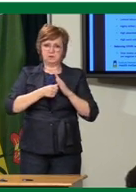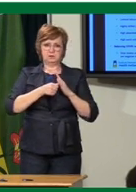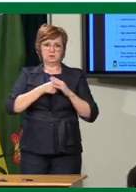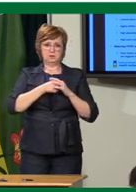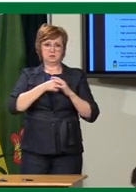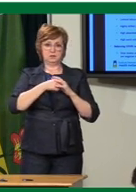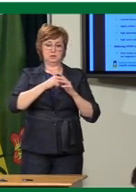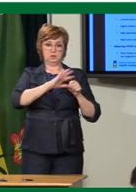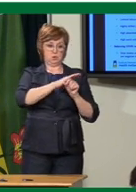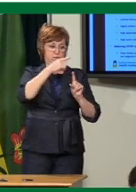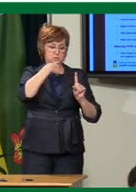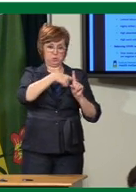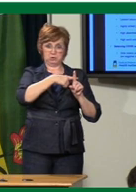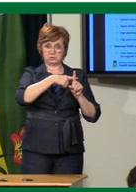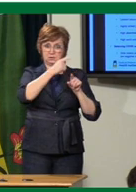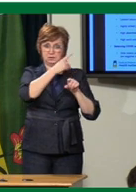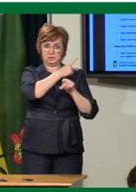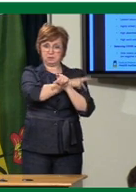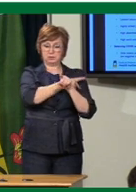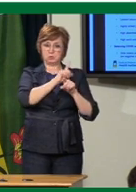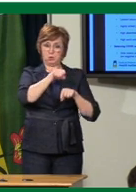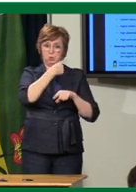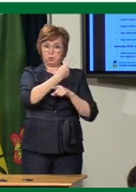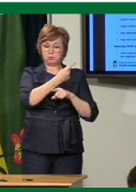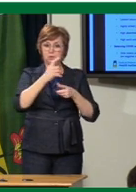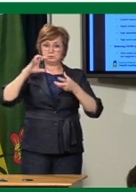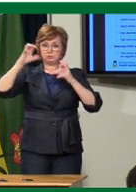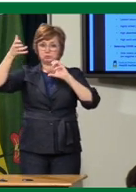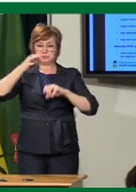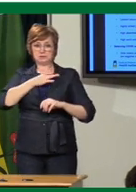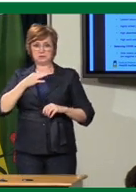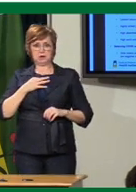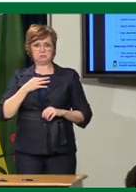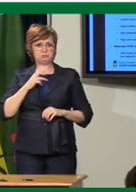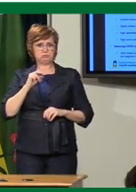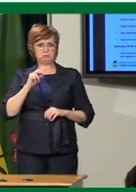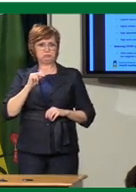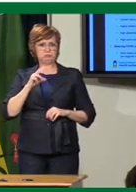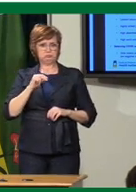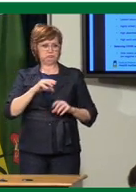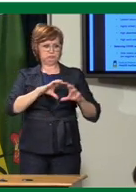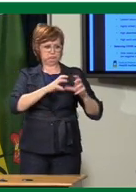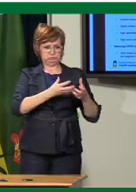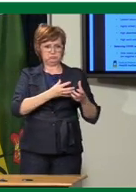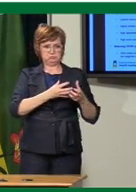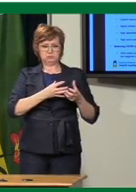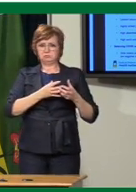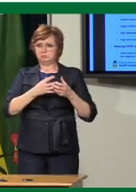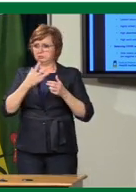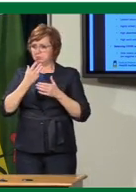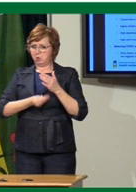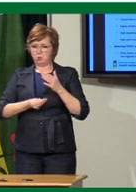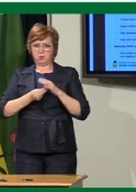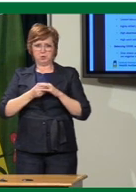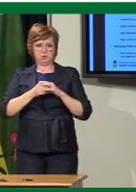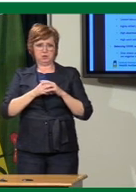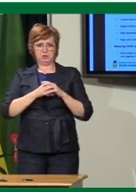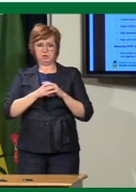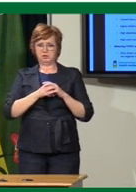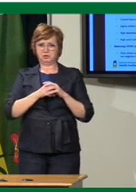that disrupt our services by demanding the care, be it on the offensive strategy or in